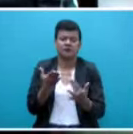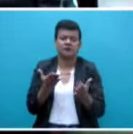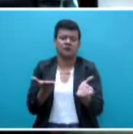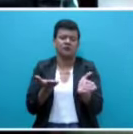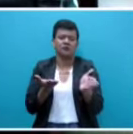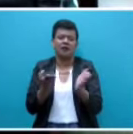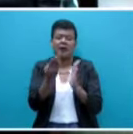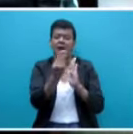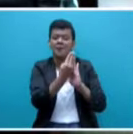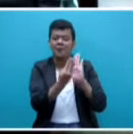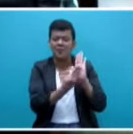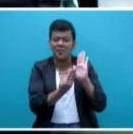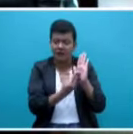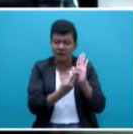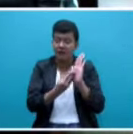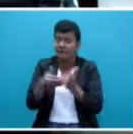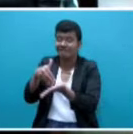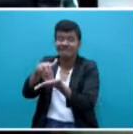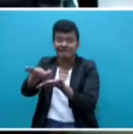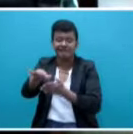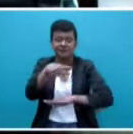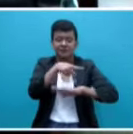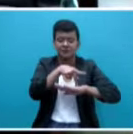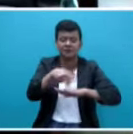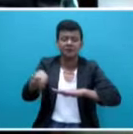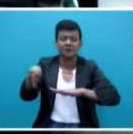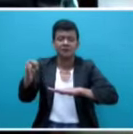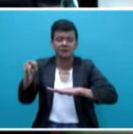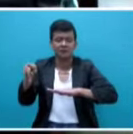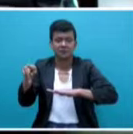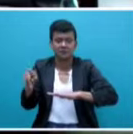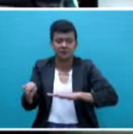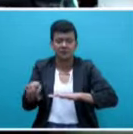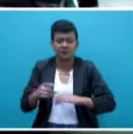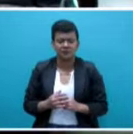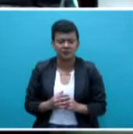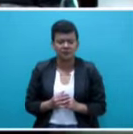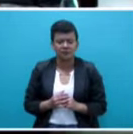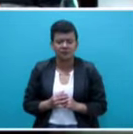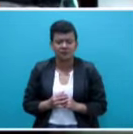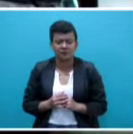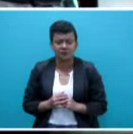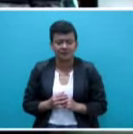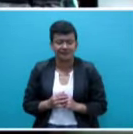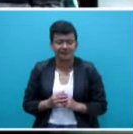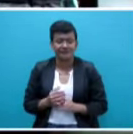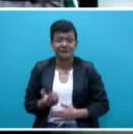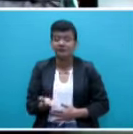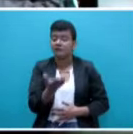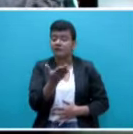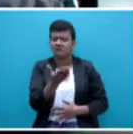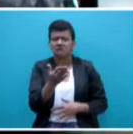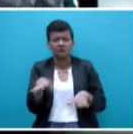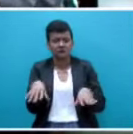passed by Parliament and assented to by His Excellency the President. Mr.